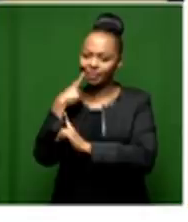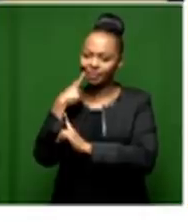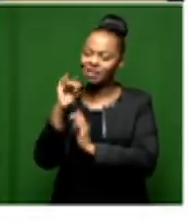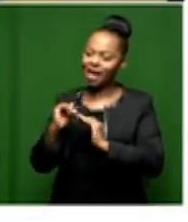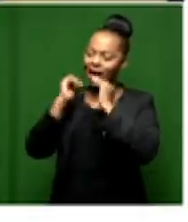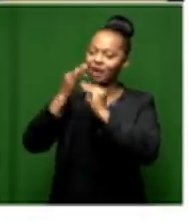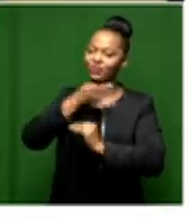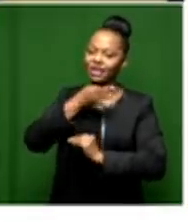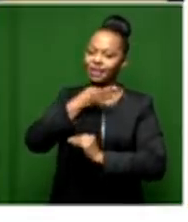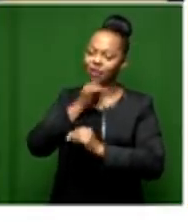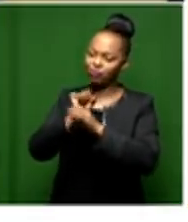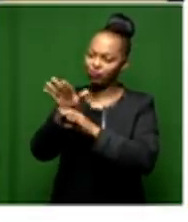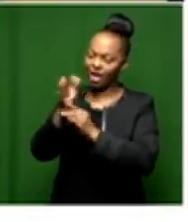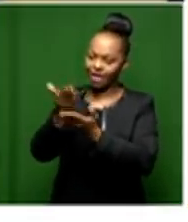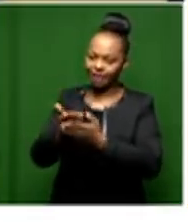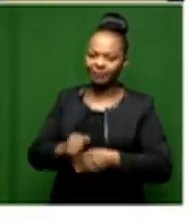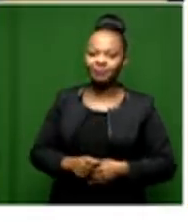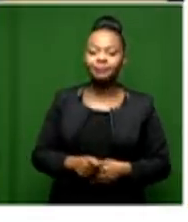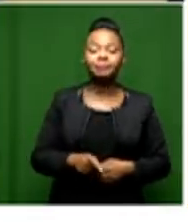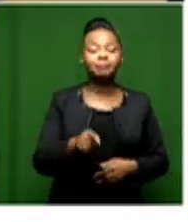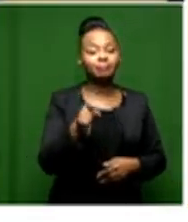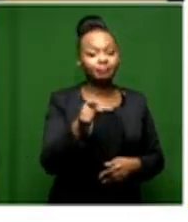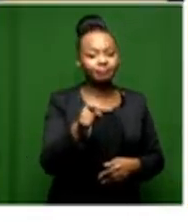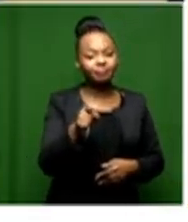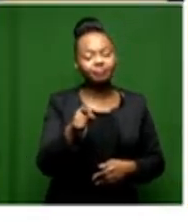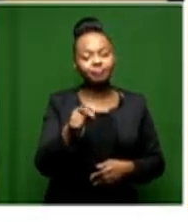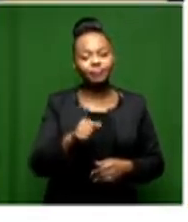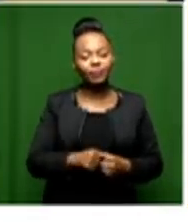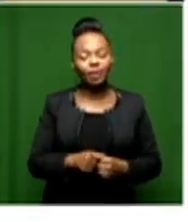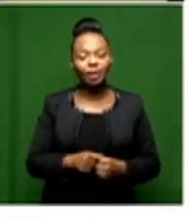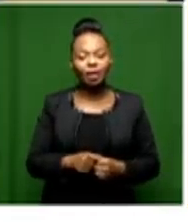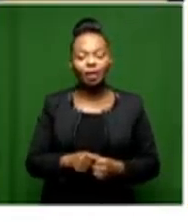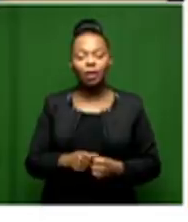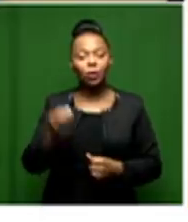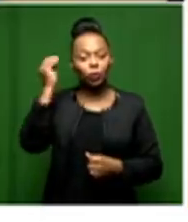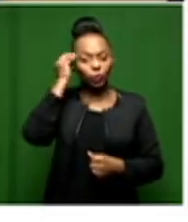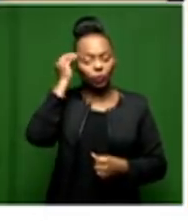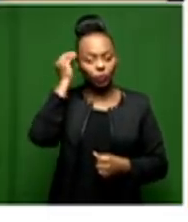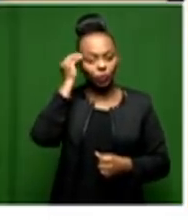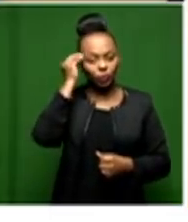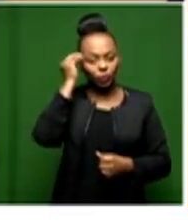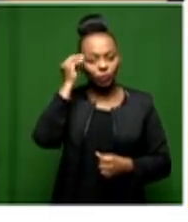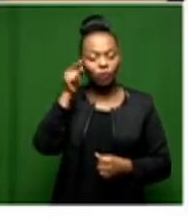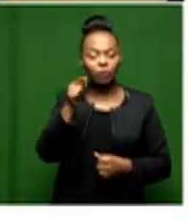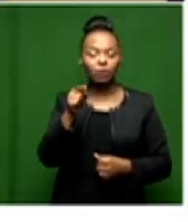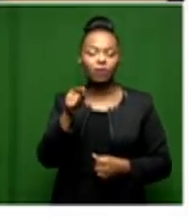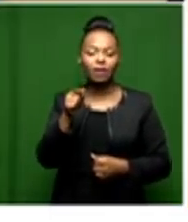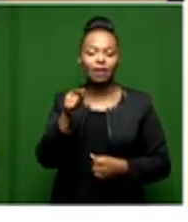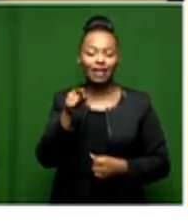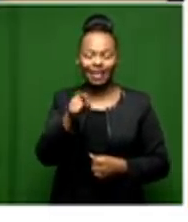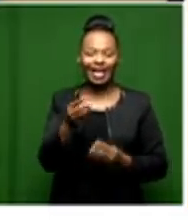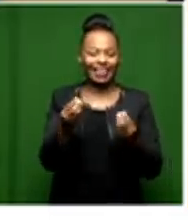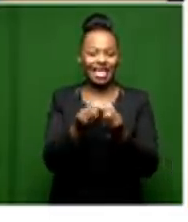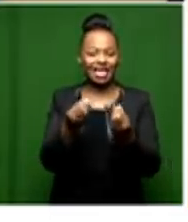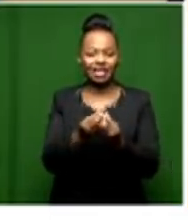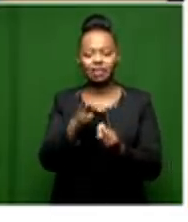There's also the school of thought looking at this the fact that this is not a thing.